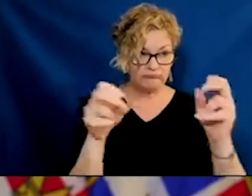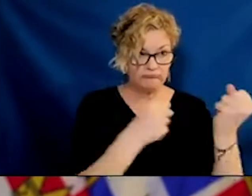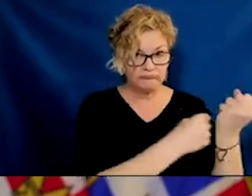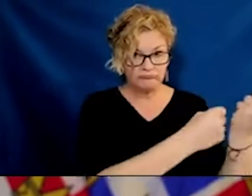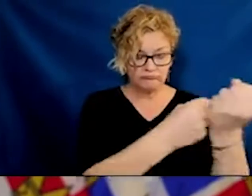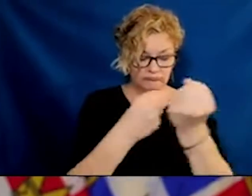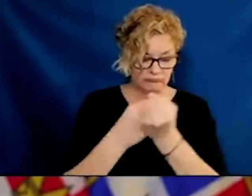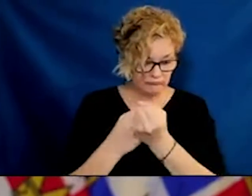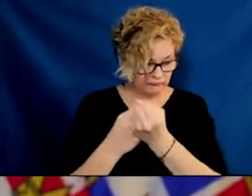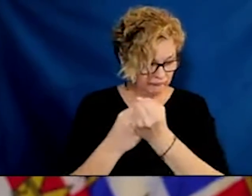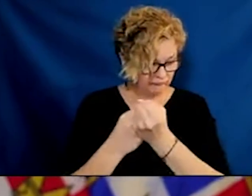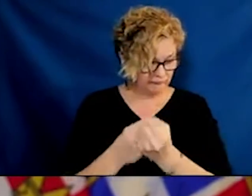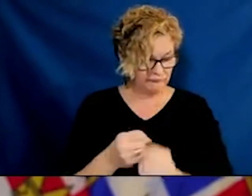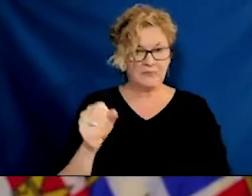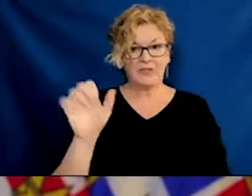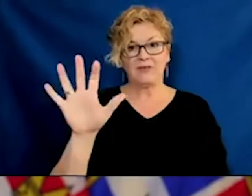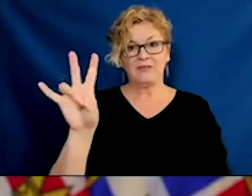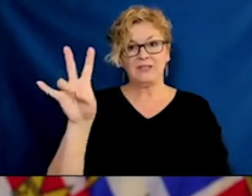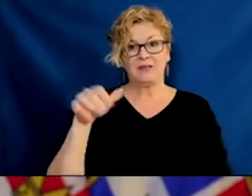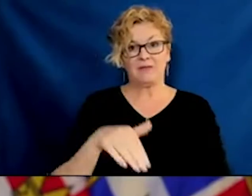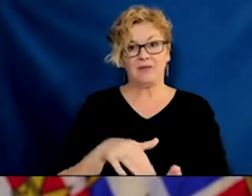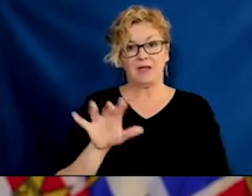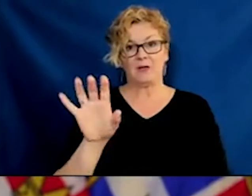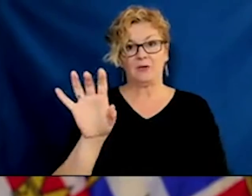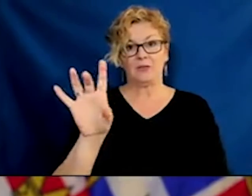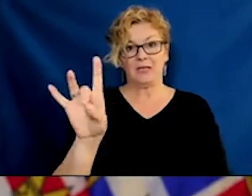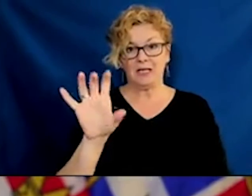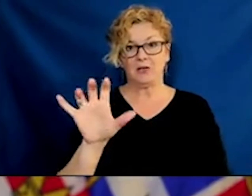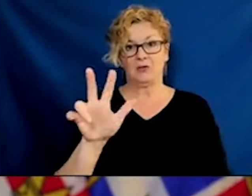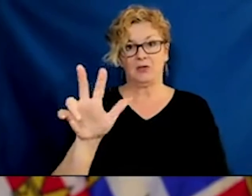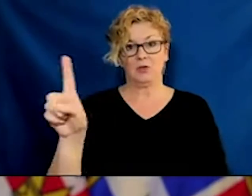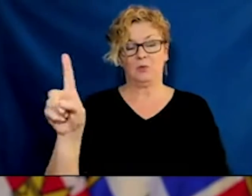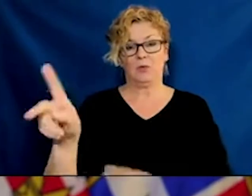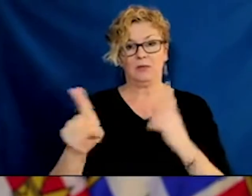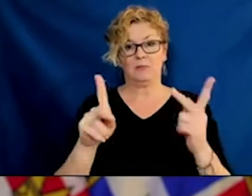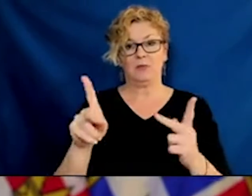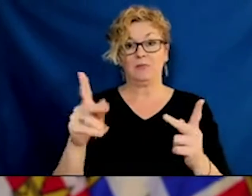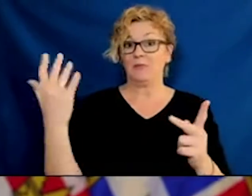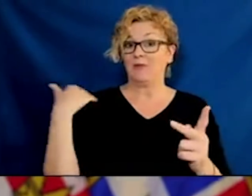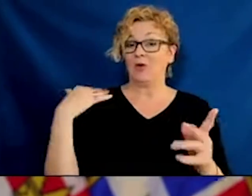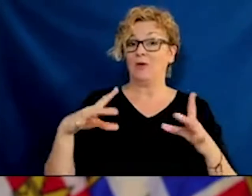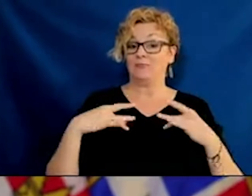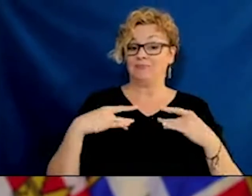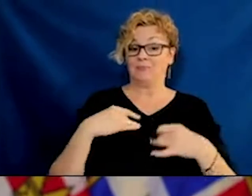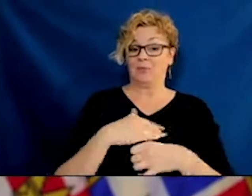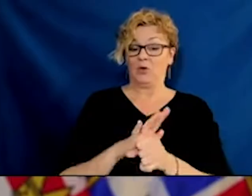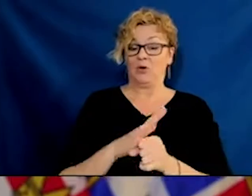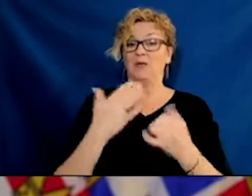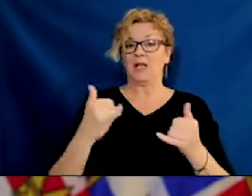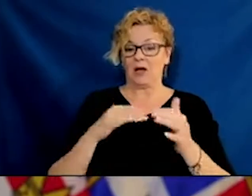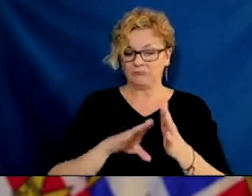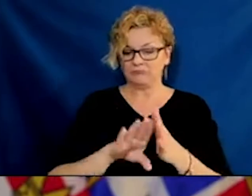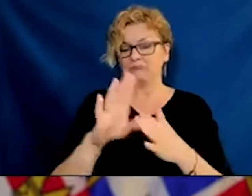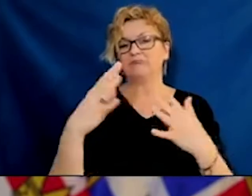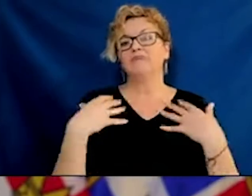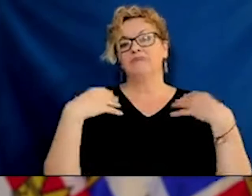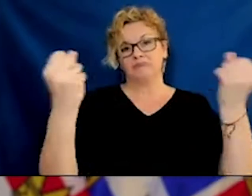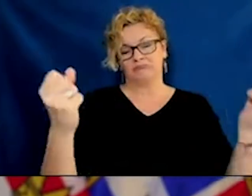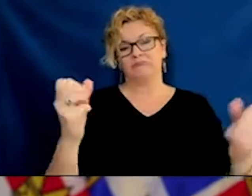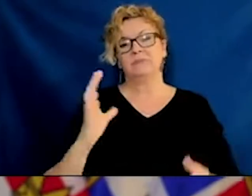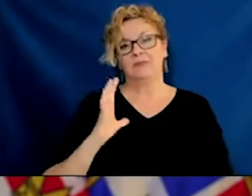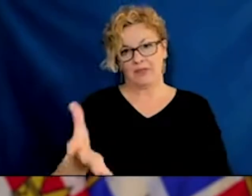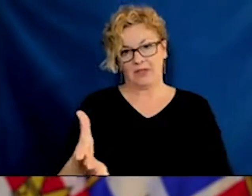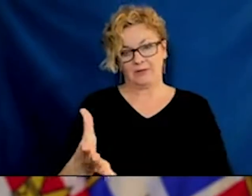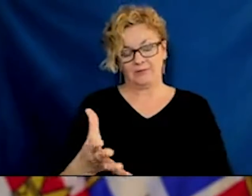Again, this weekend, we have had new deaths from COVID-19. 26 people have